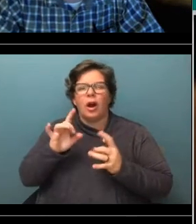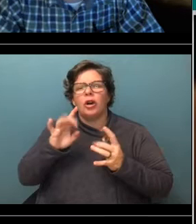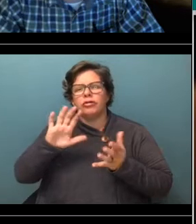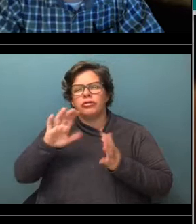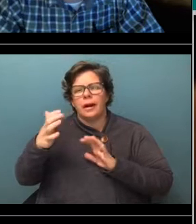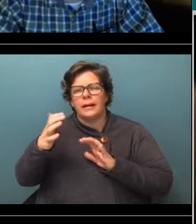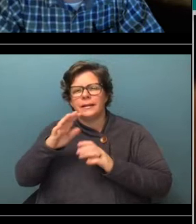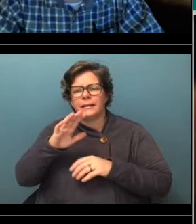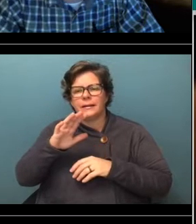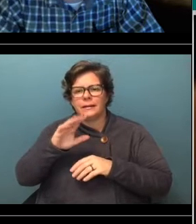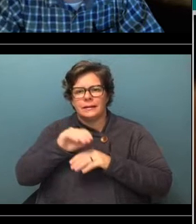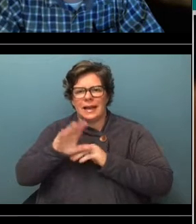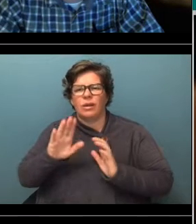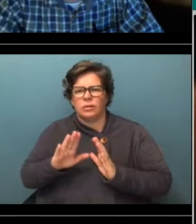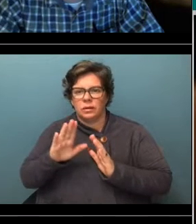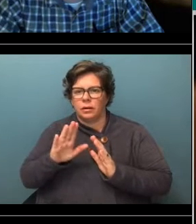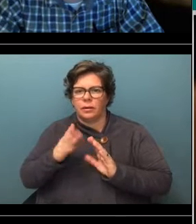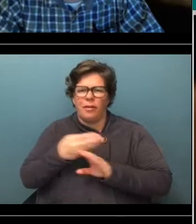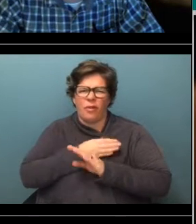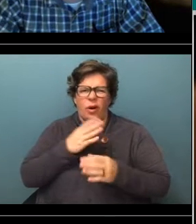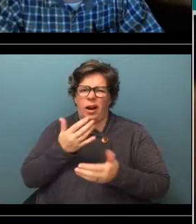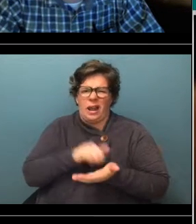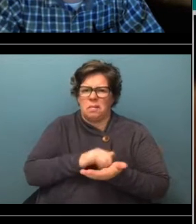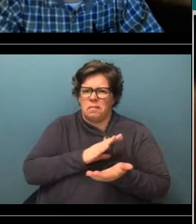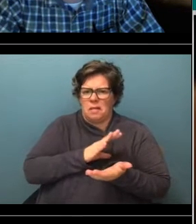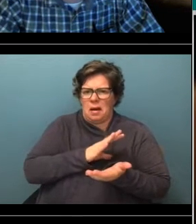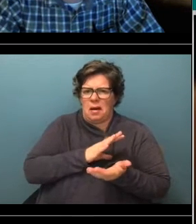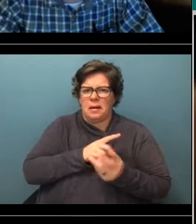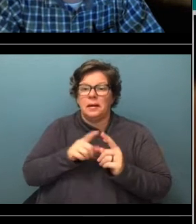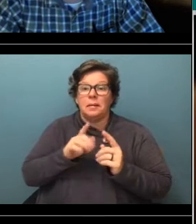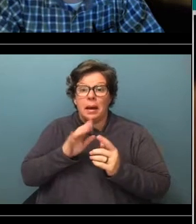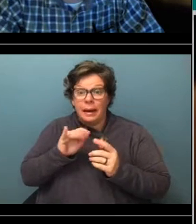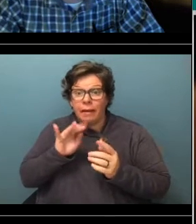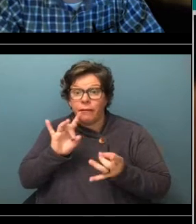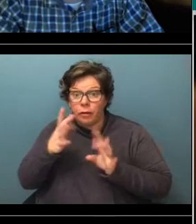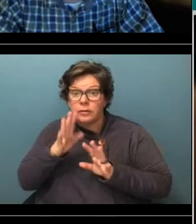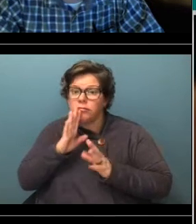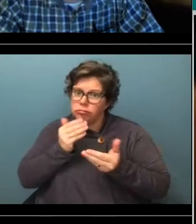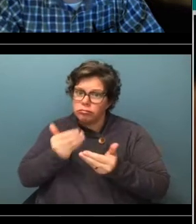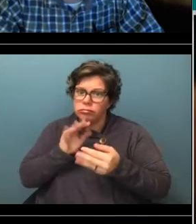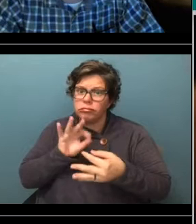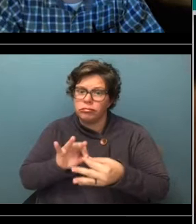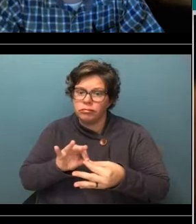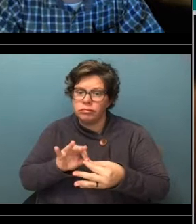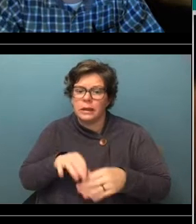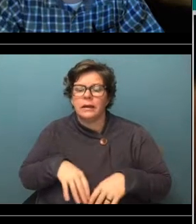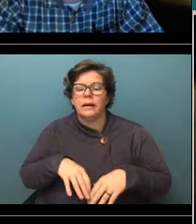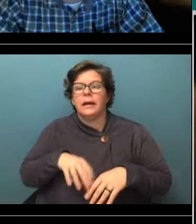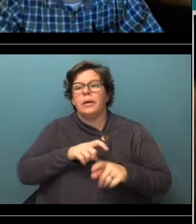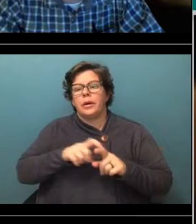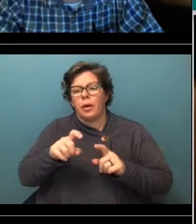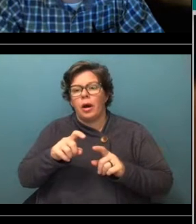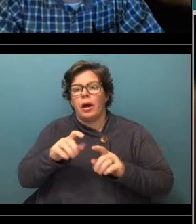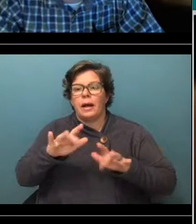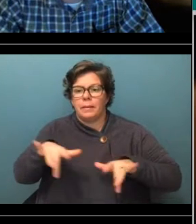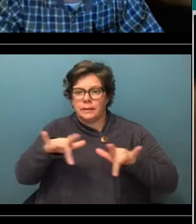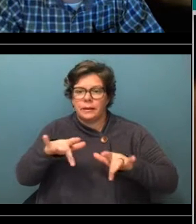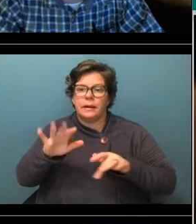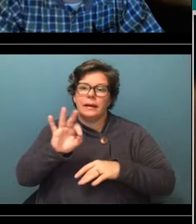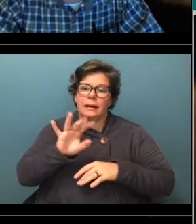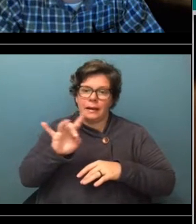actually in crisis. But when a person calls 988, they receive a message saying you have reached the